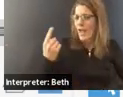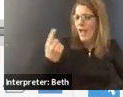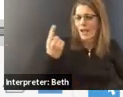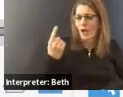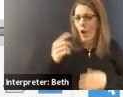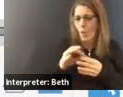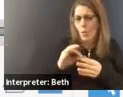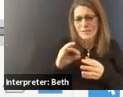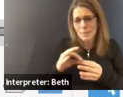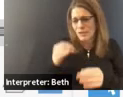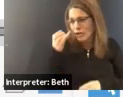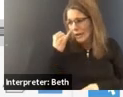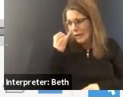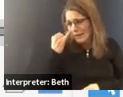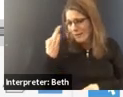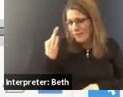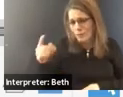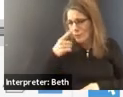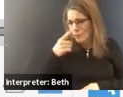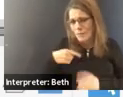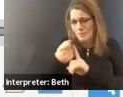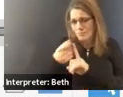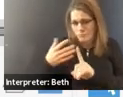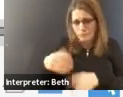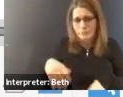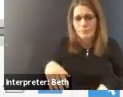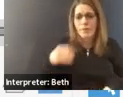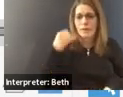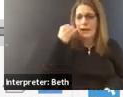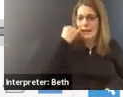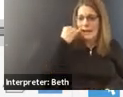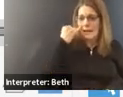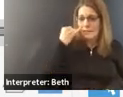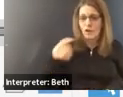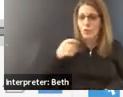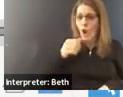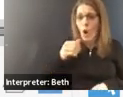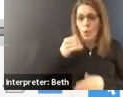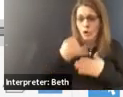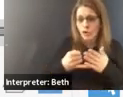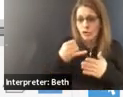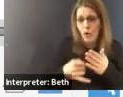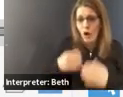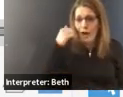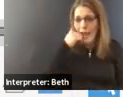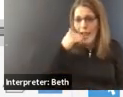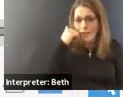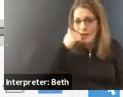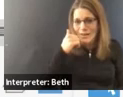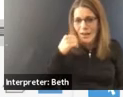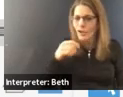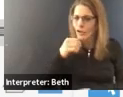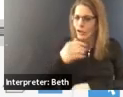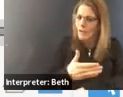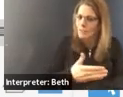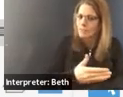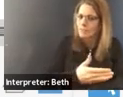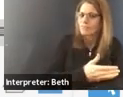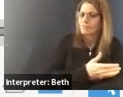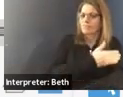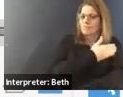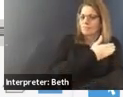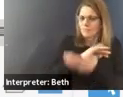is if you're not drawing every day, you're not getting there. And when I say drawing every